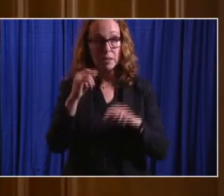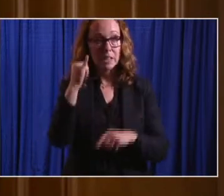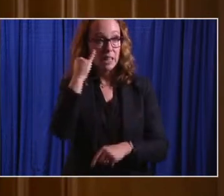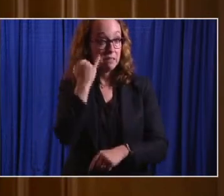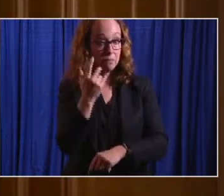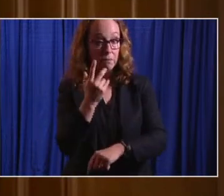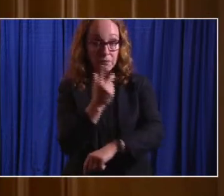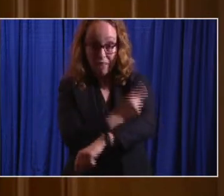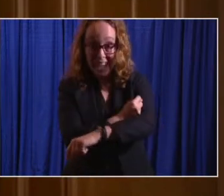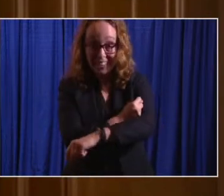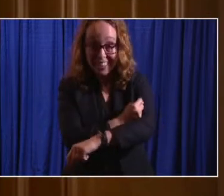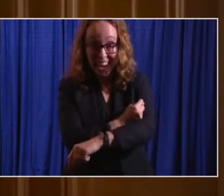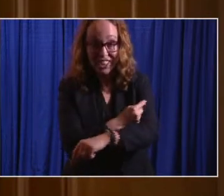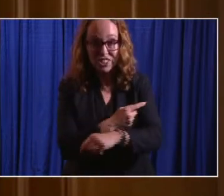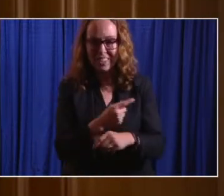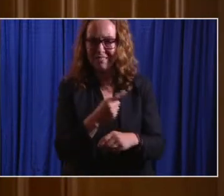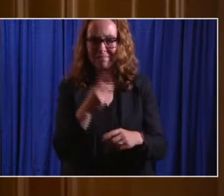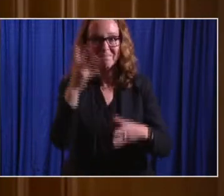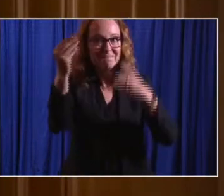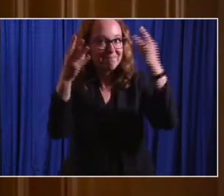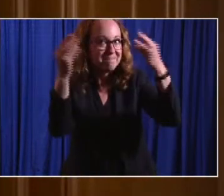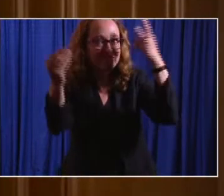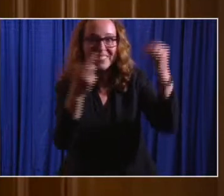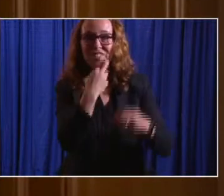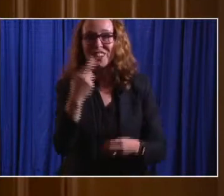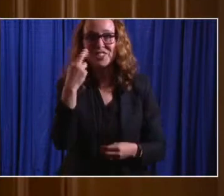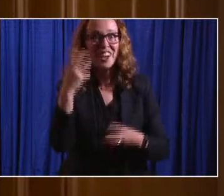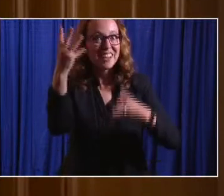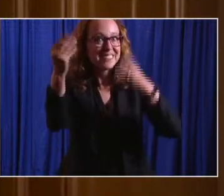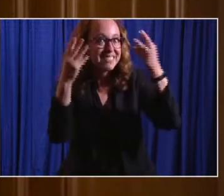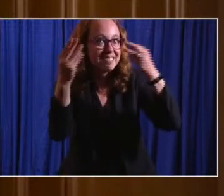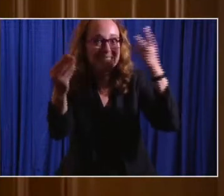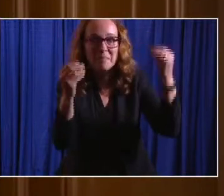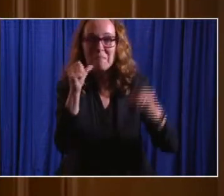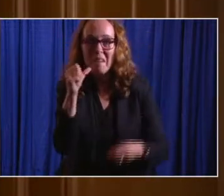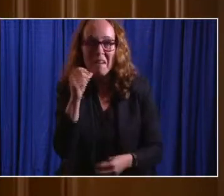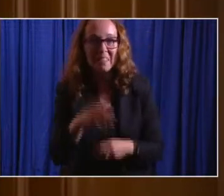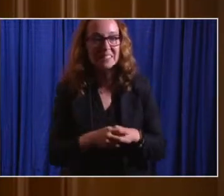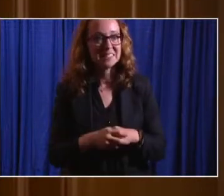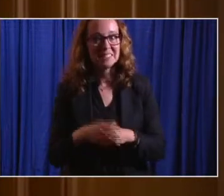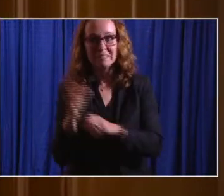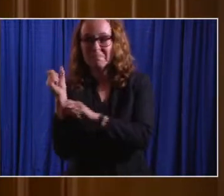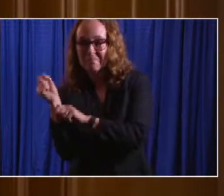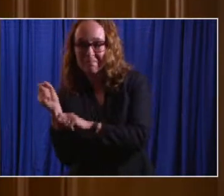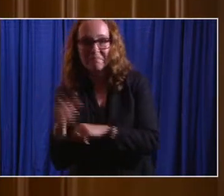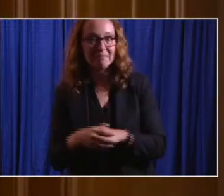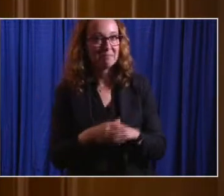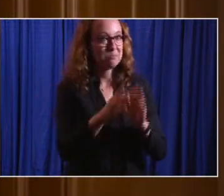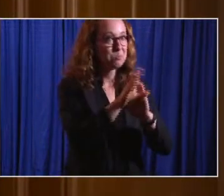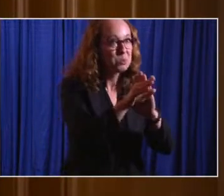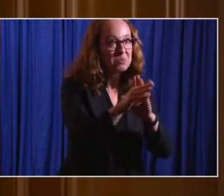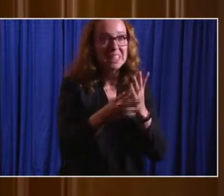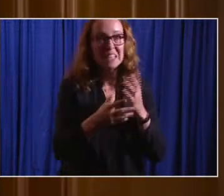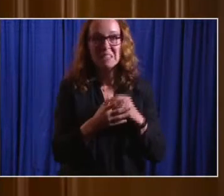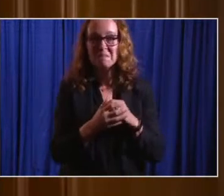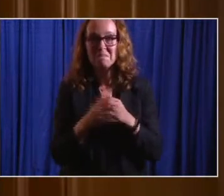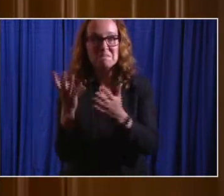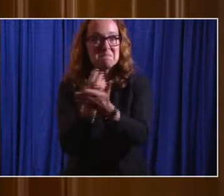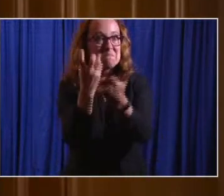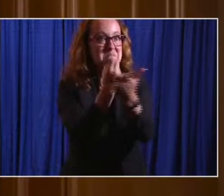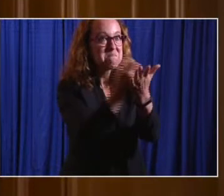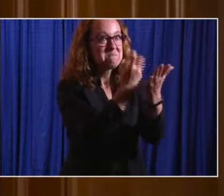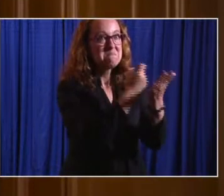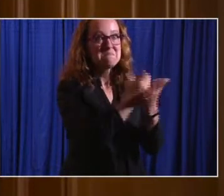people are going more to restaurants, they're going more to bars, they're going to movie theaters, they're going to baseball games. There's the world out